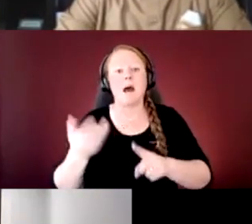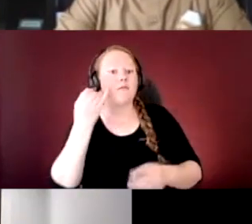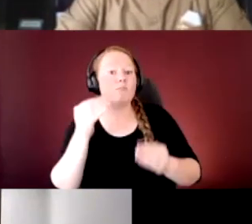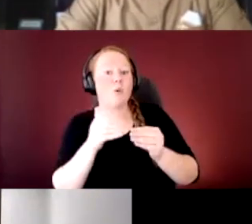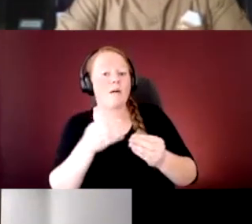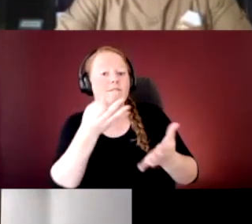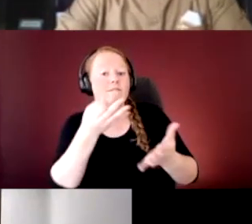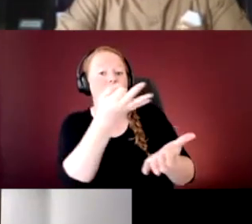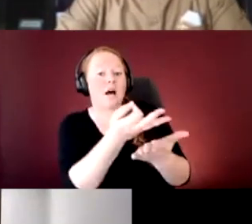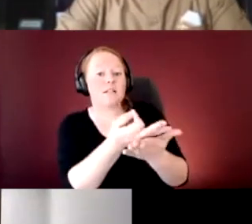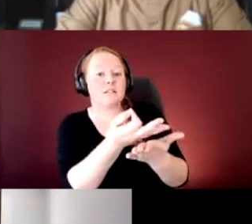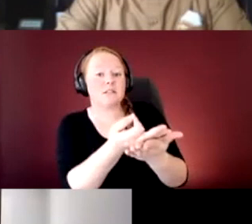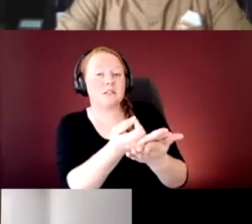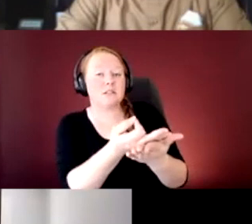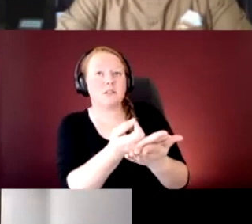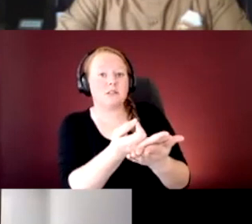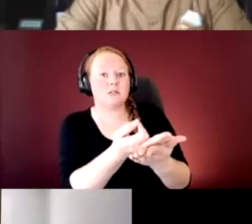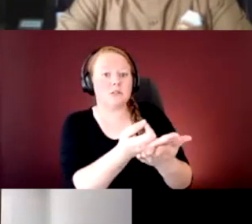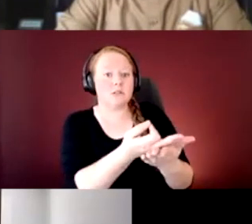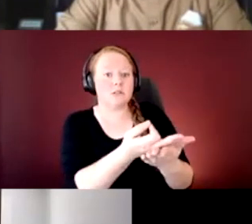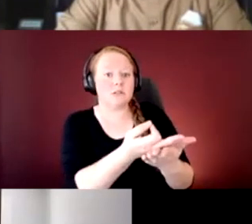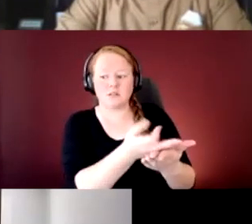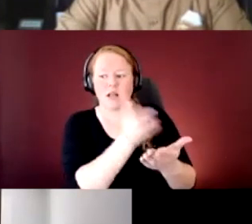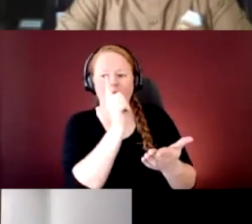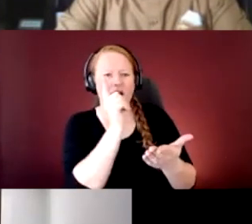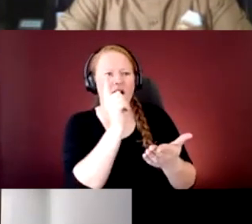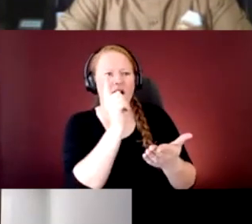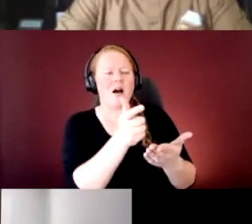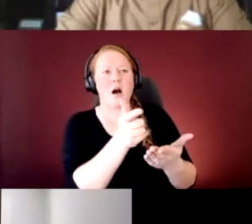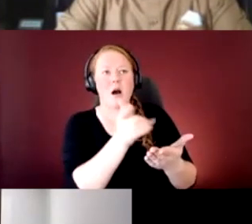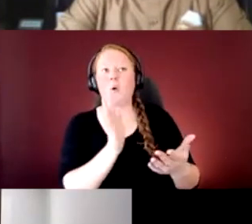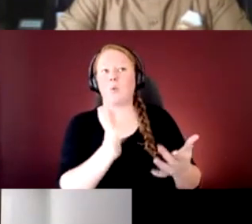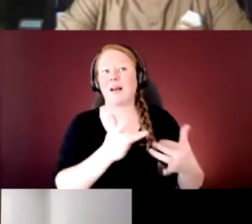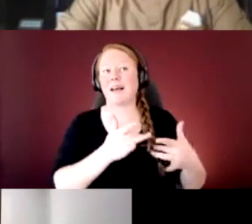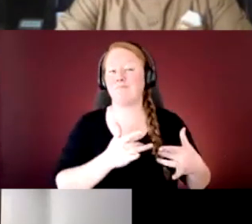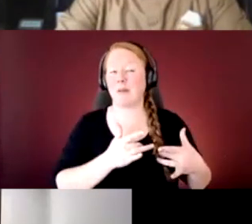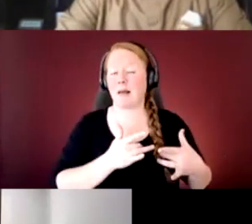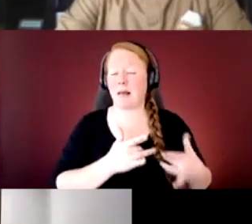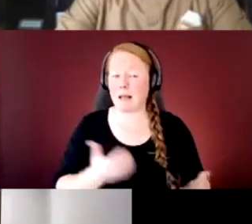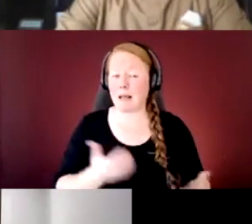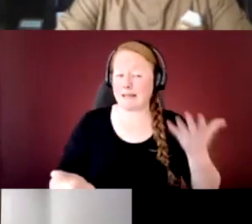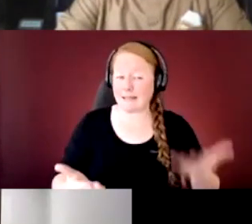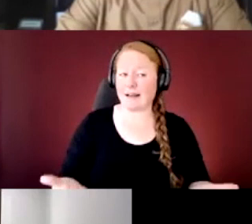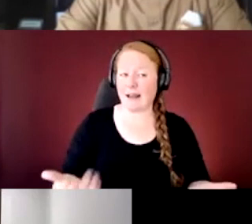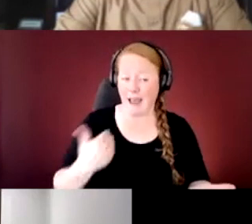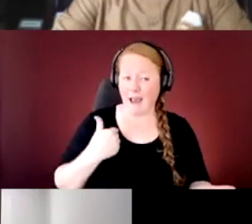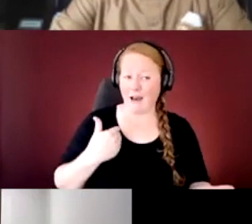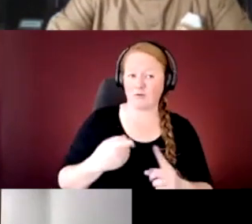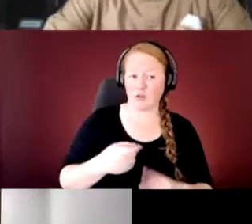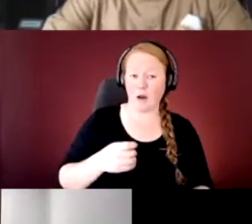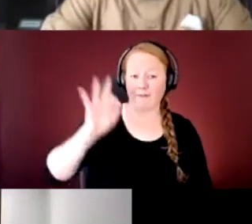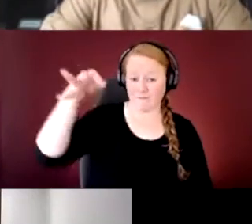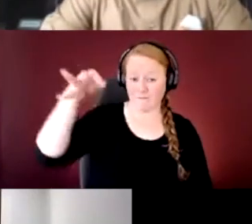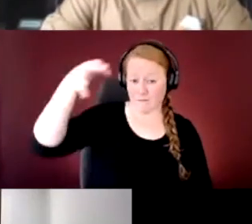that is likely going to be coming down from the federal government, that all those funds might not